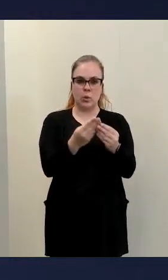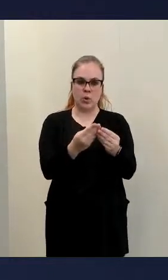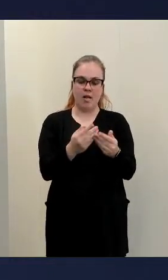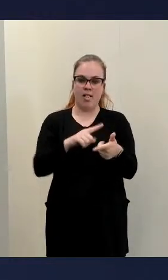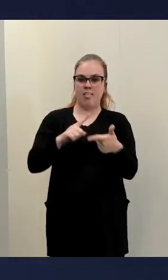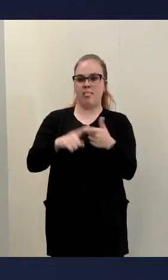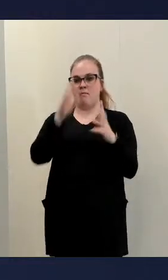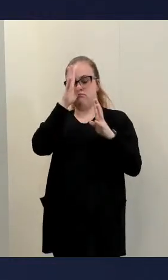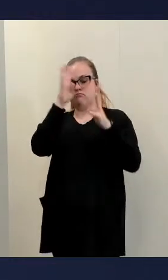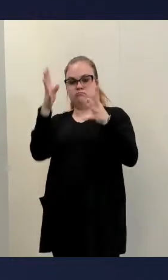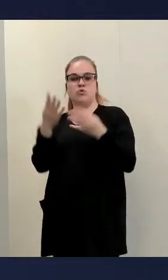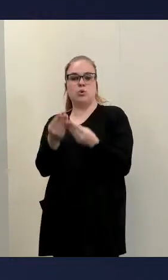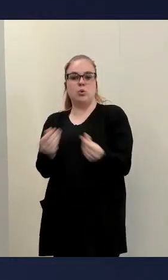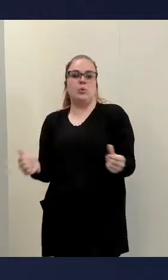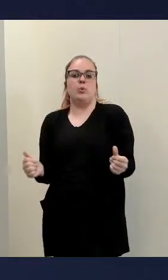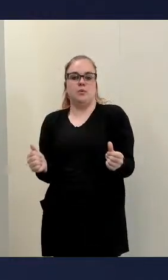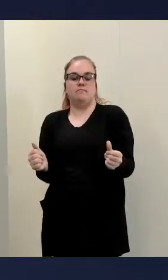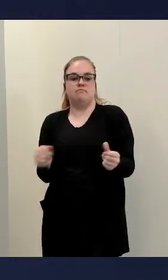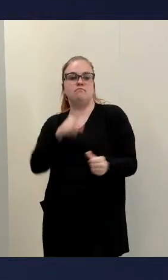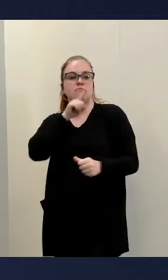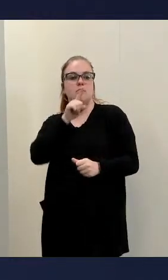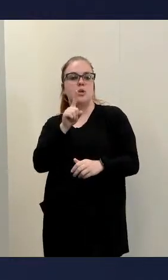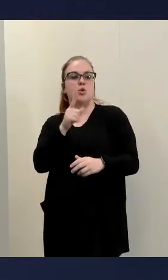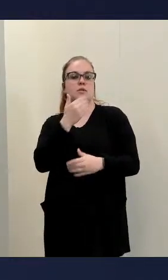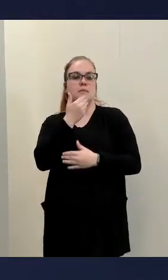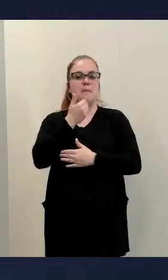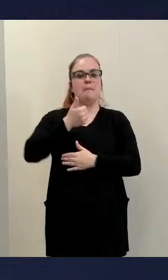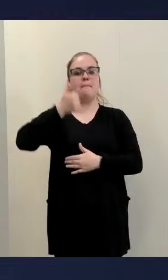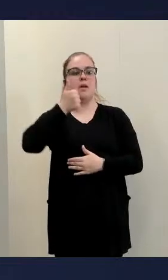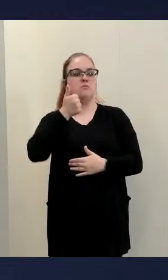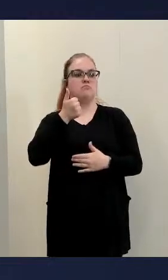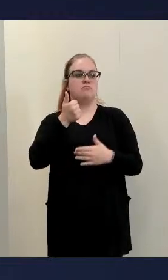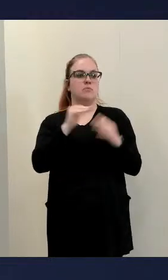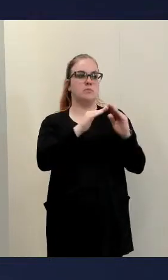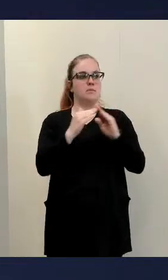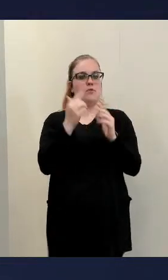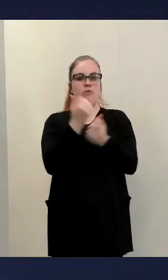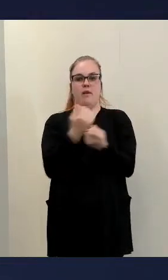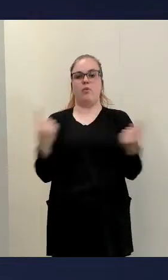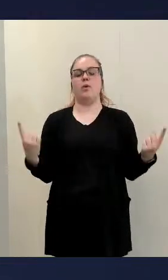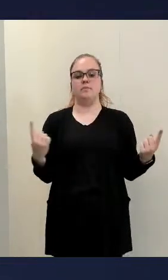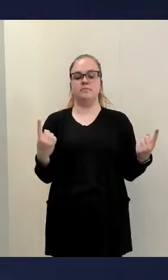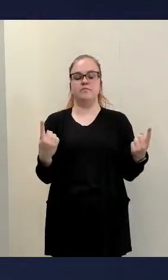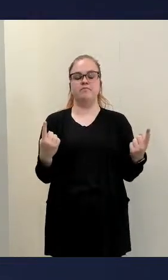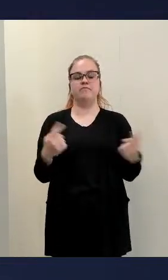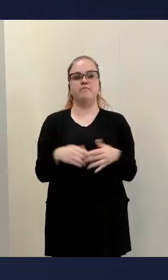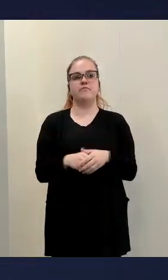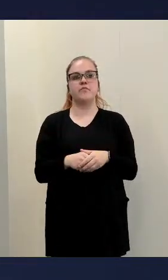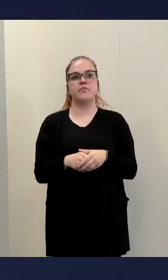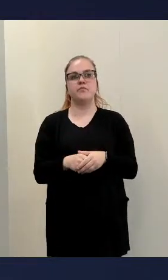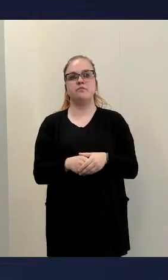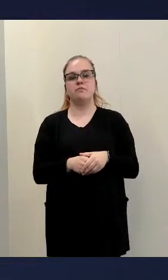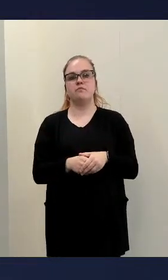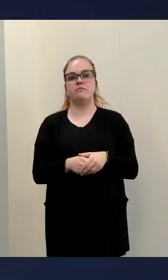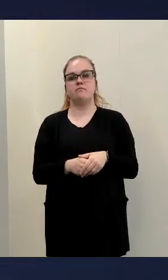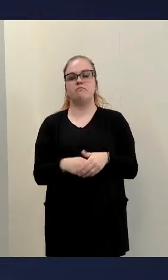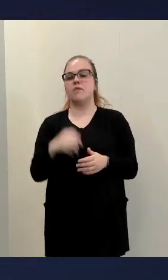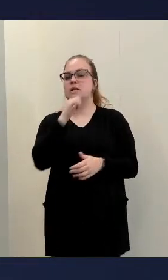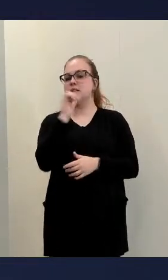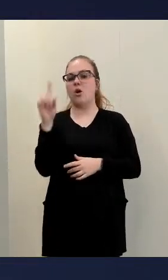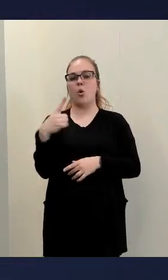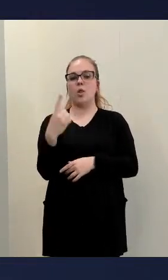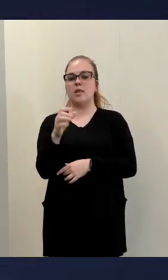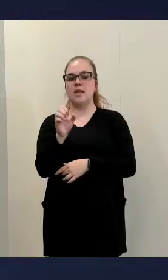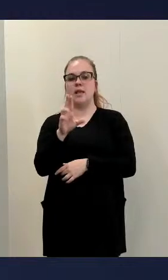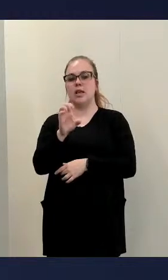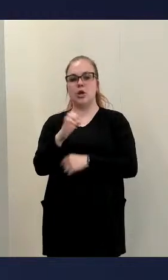the resolutions to ensure that we provide a better community for all. And this is not just an Erie County